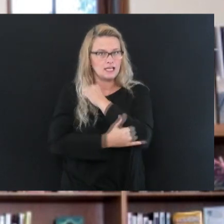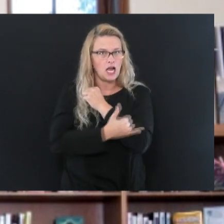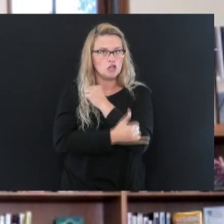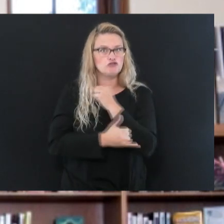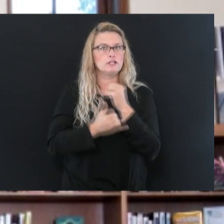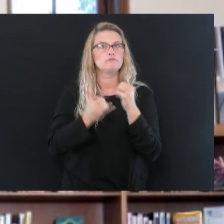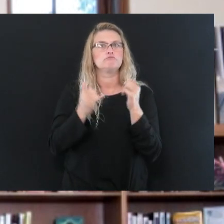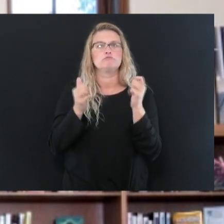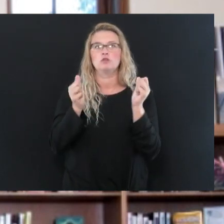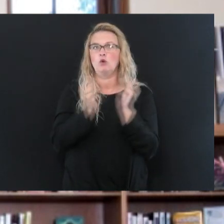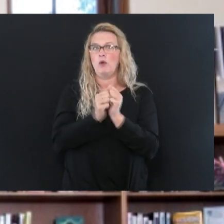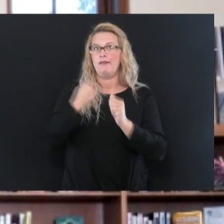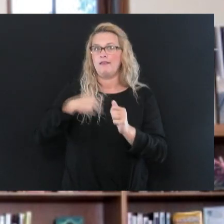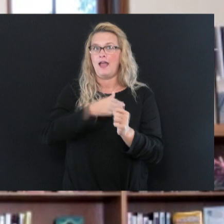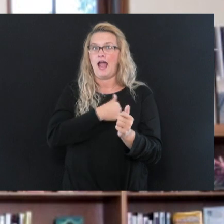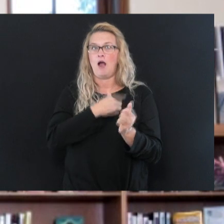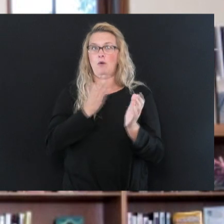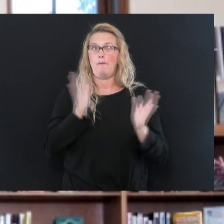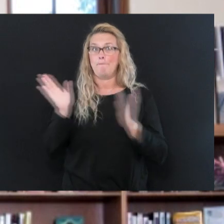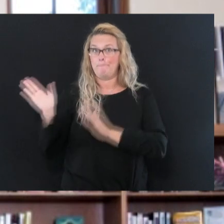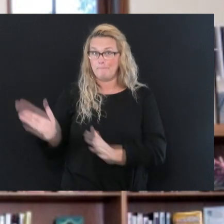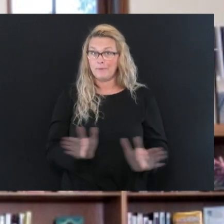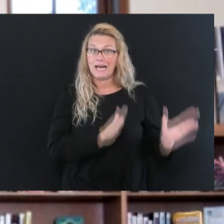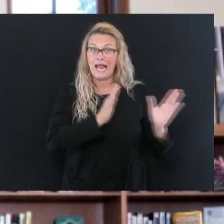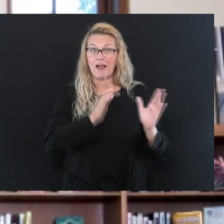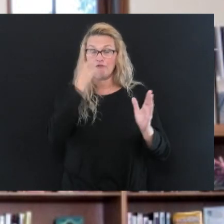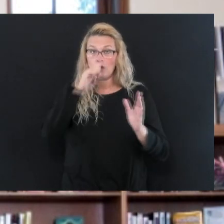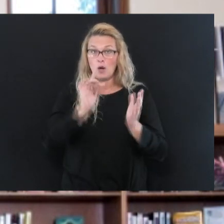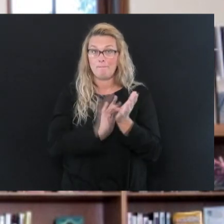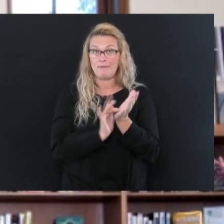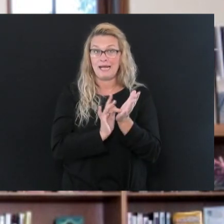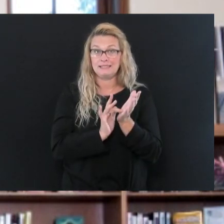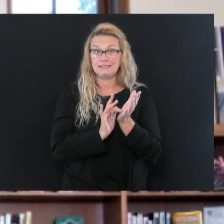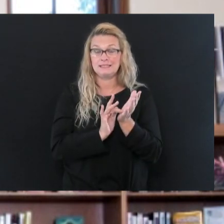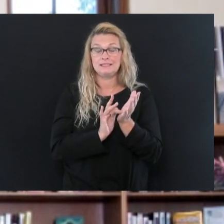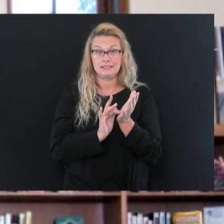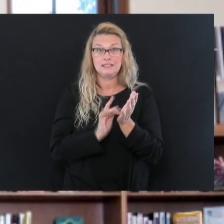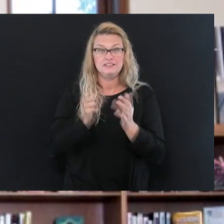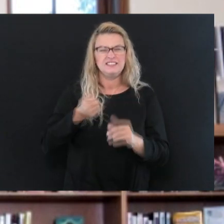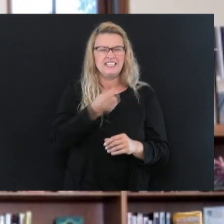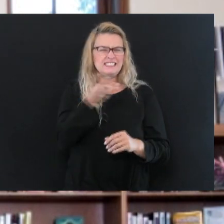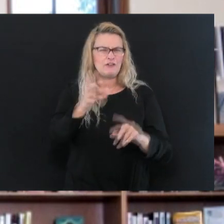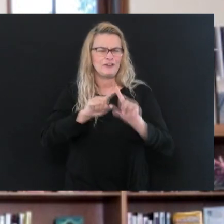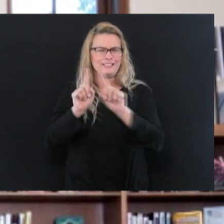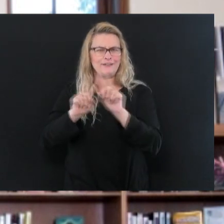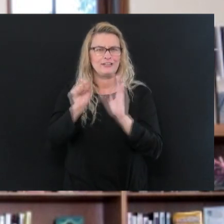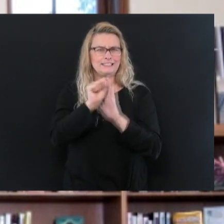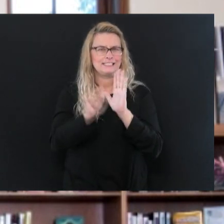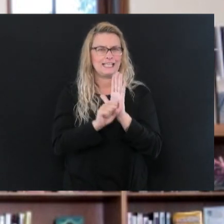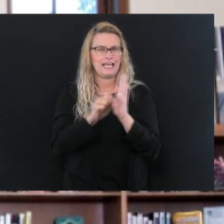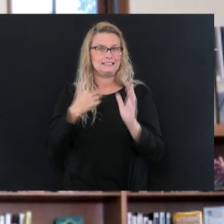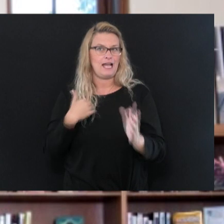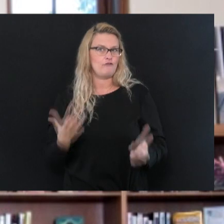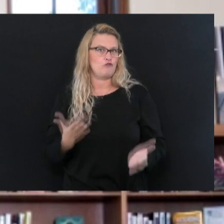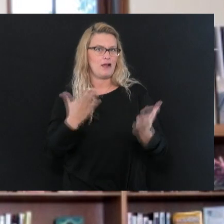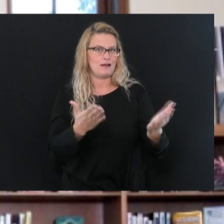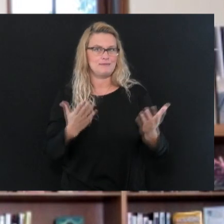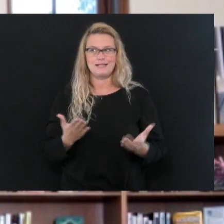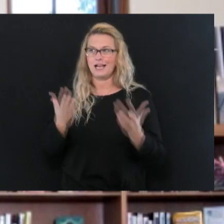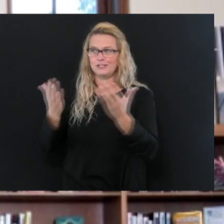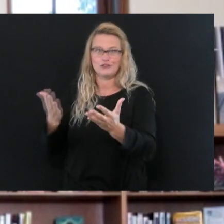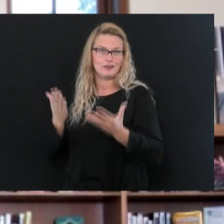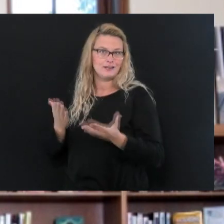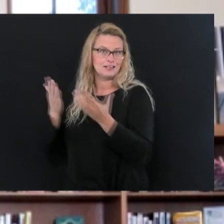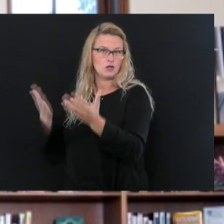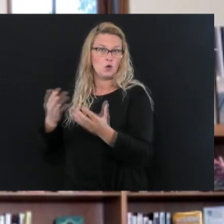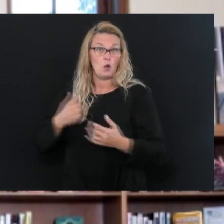document to see how the vaccine will be prepared. Several states have been providing this document to see how we're going to have the vaccine plan ready. So